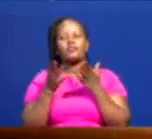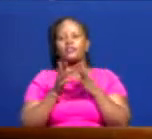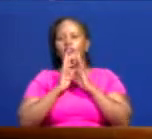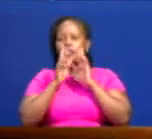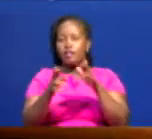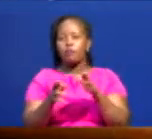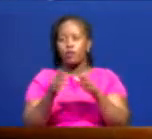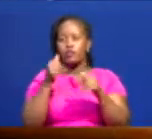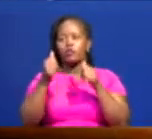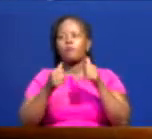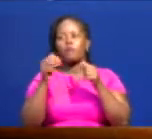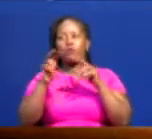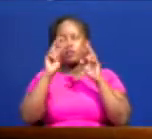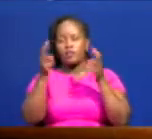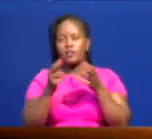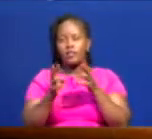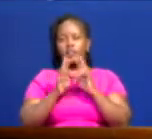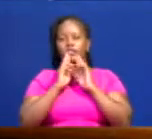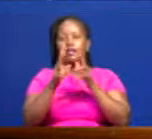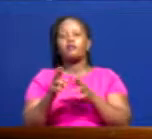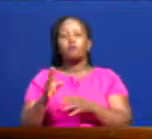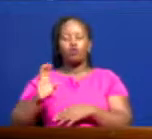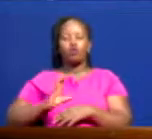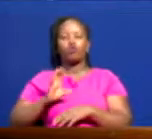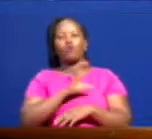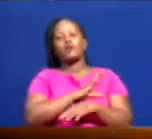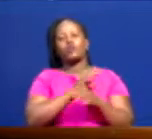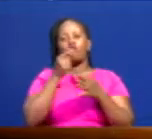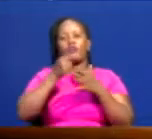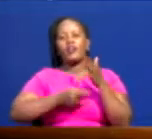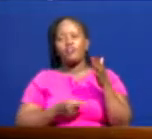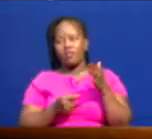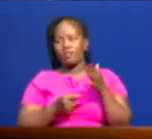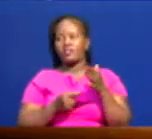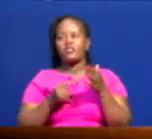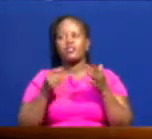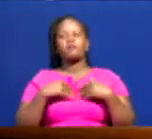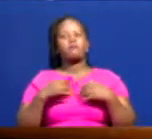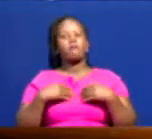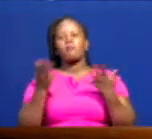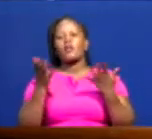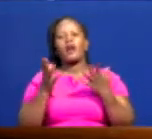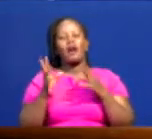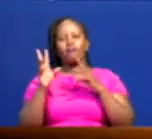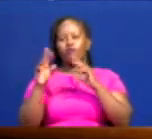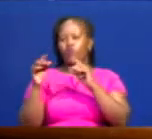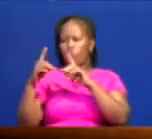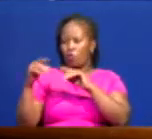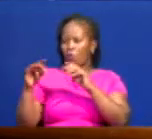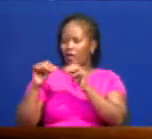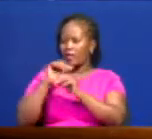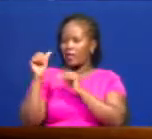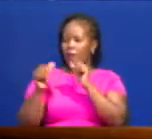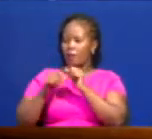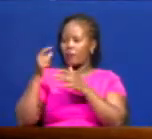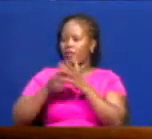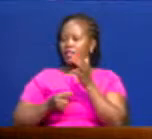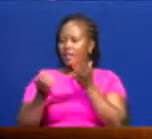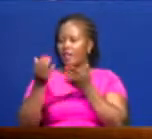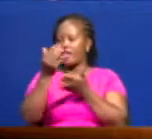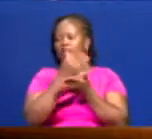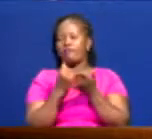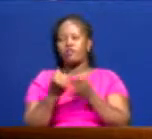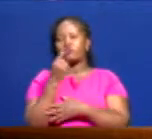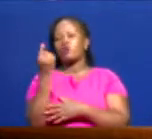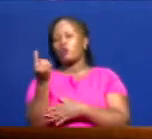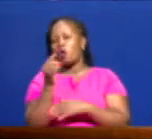is titled Report of the Committee on the Estimates of Revenue and whatever, do not have any word on the revenues. It only deals with